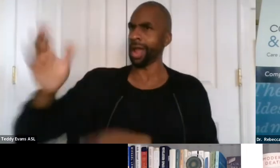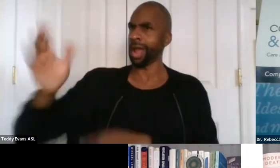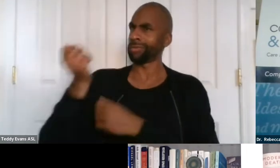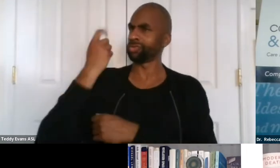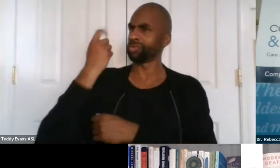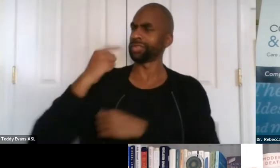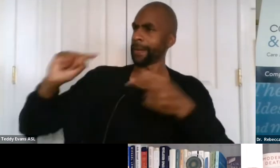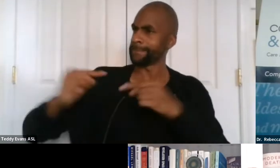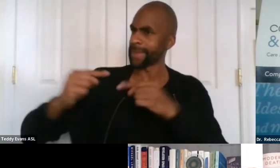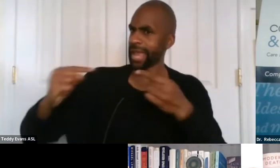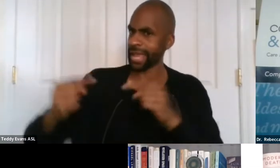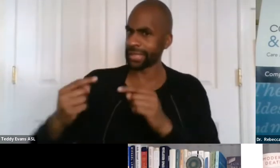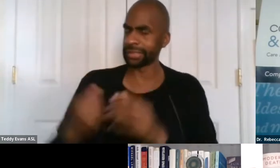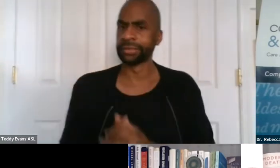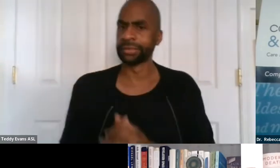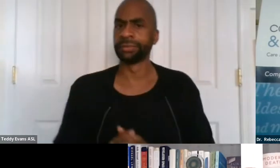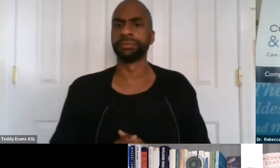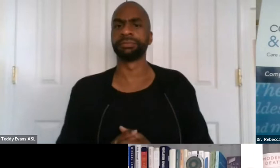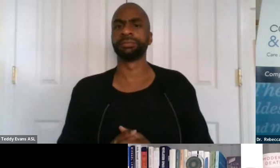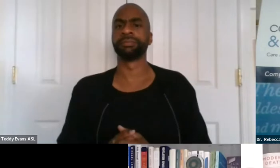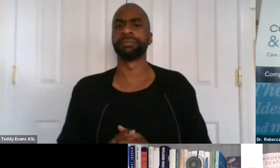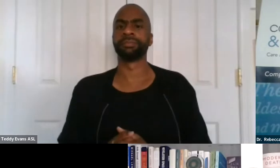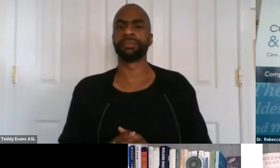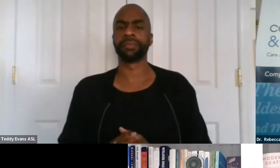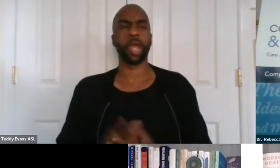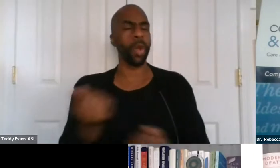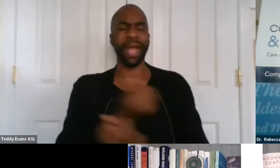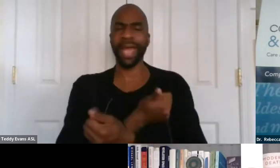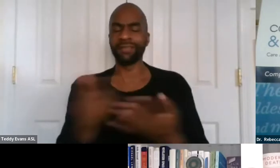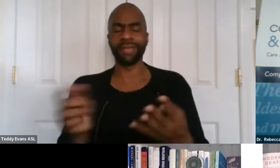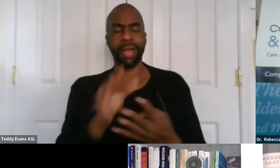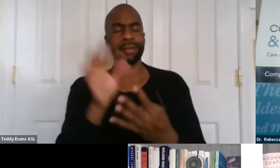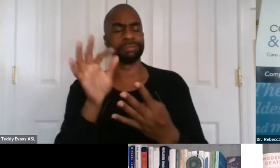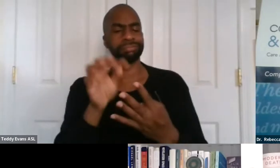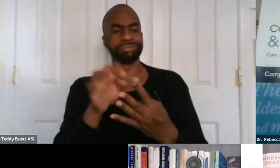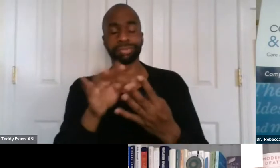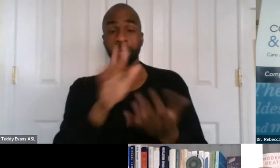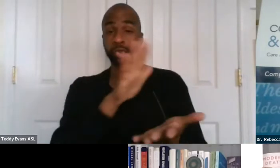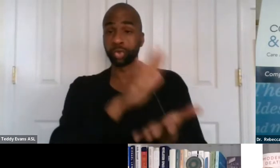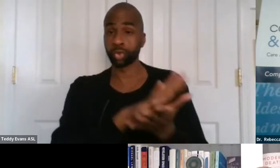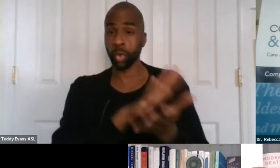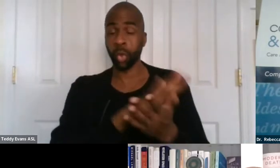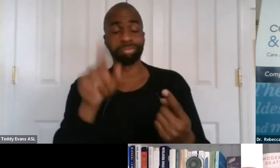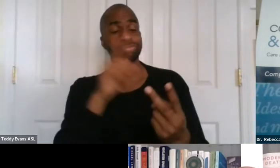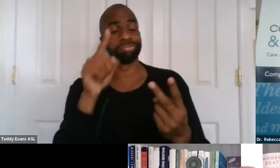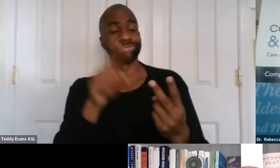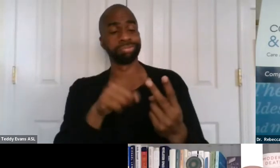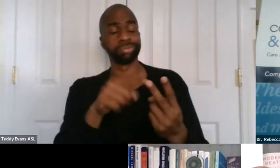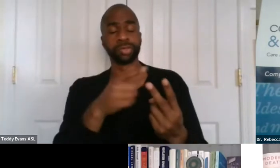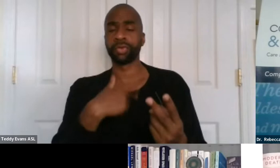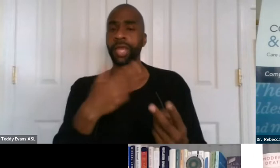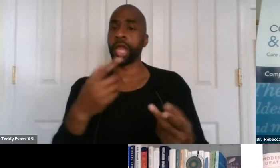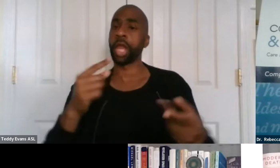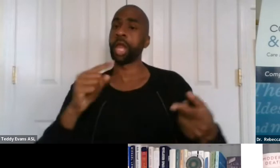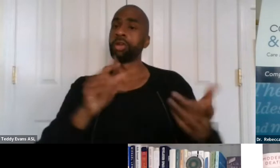educational systems, how they infiltrated our drug approval systems, et cetera. And really they've left this long legacy